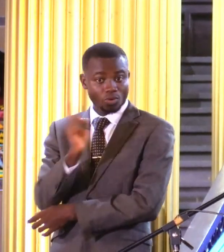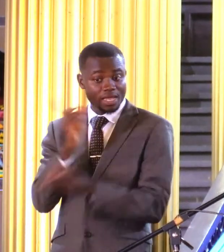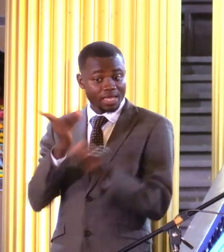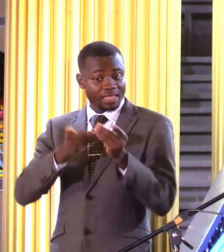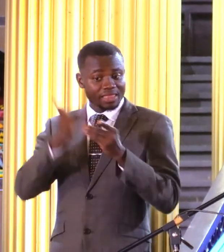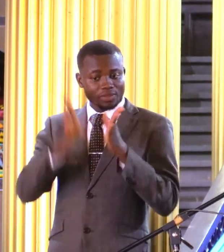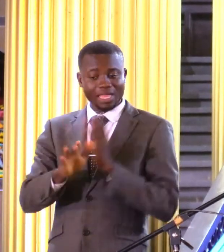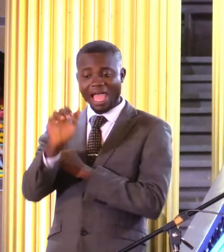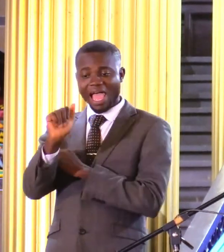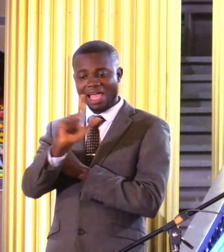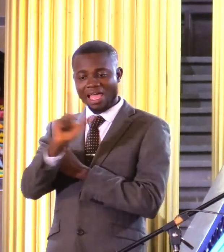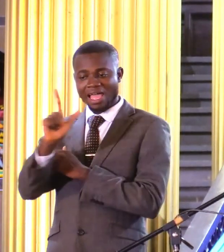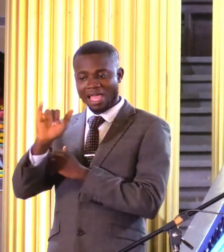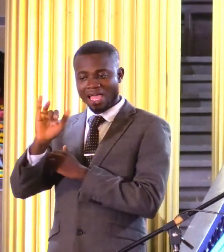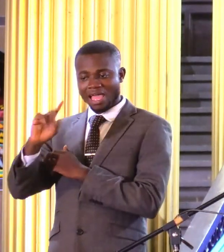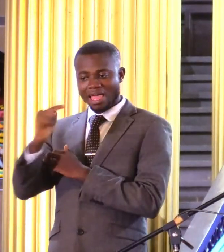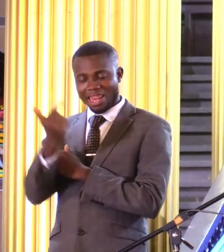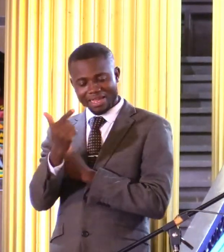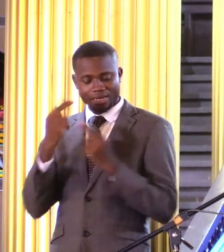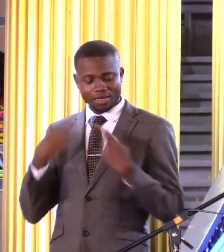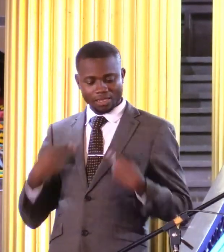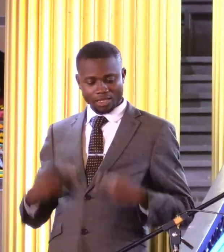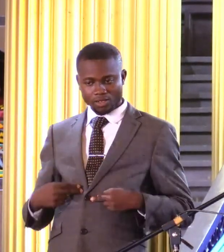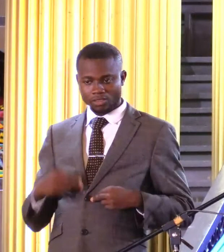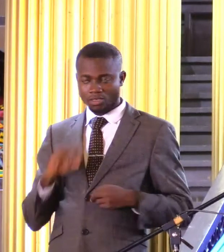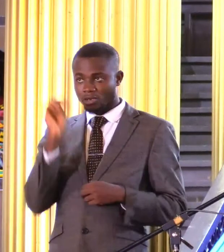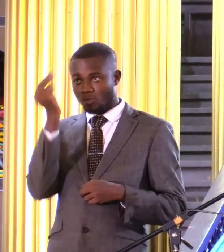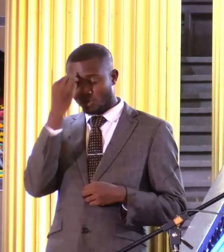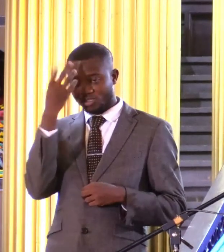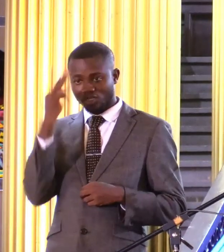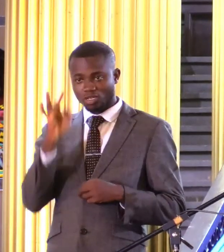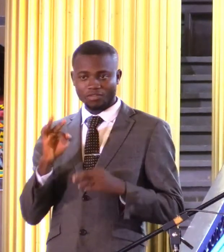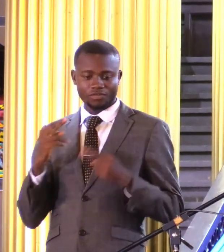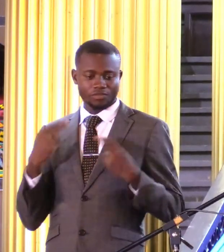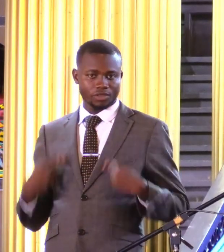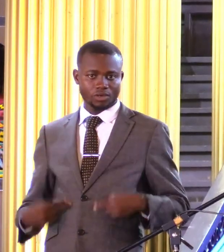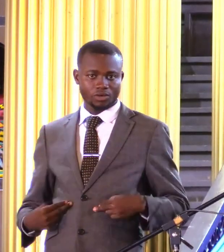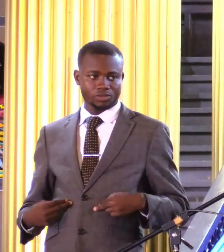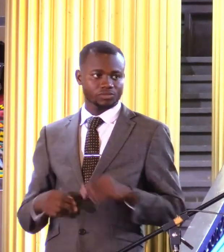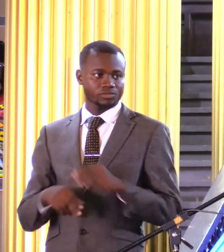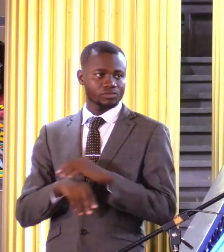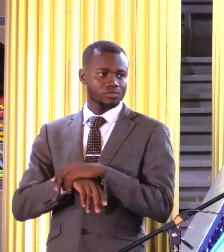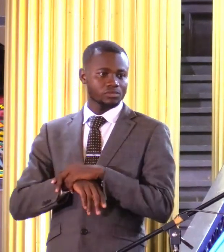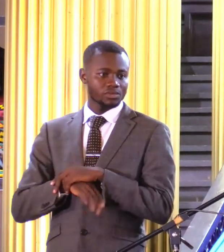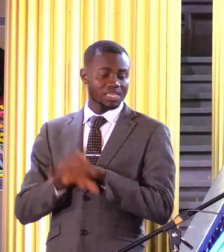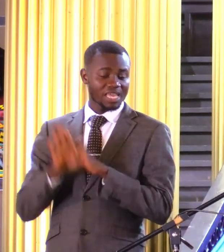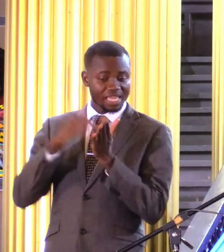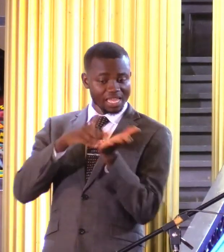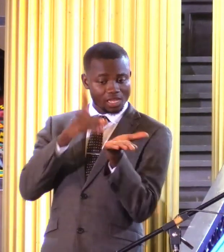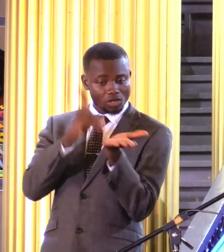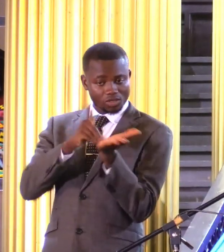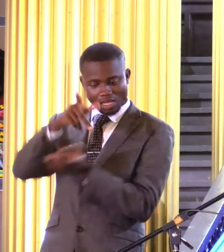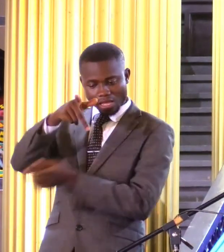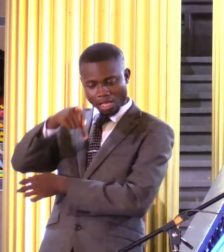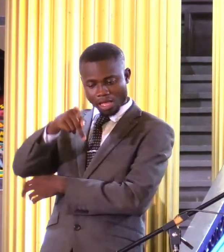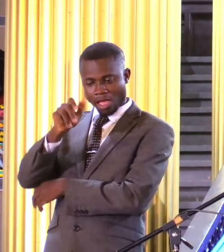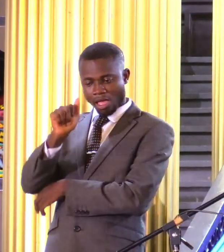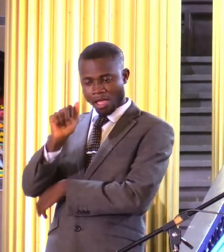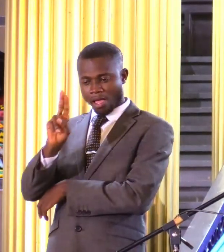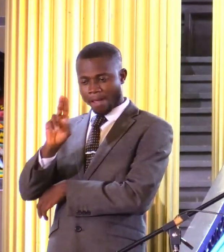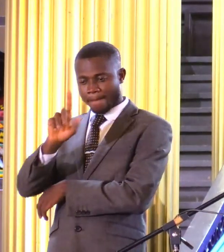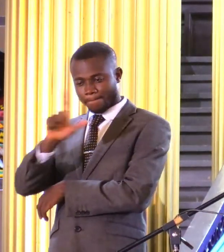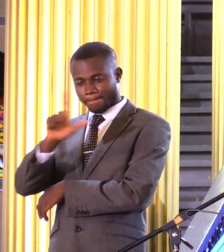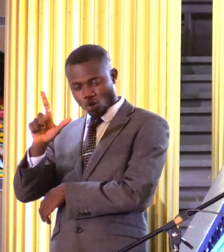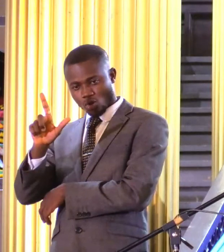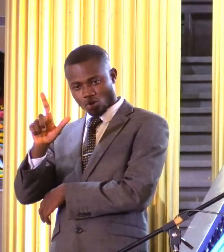Health, Ministry of Health. If you are here, I would like to acknowledge you. Dr. Paul